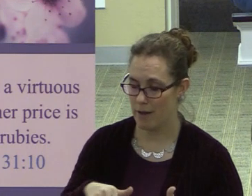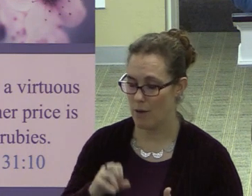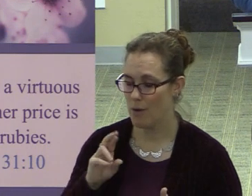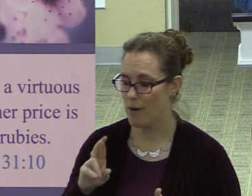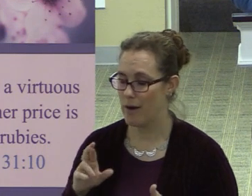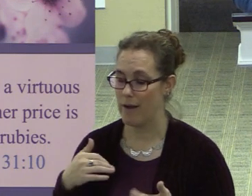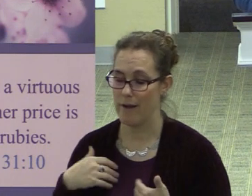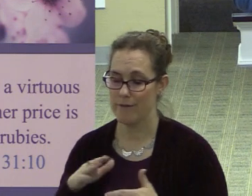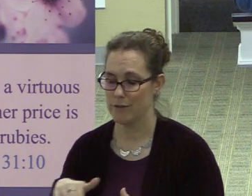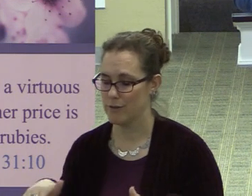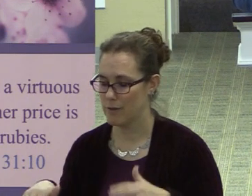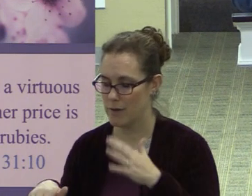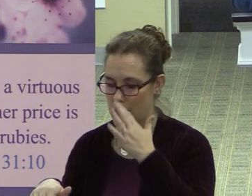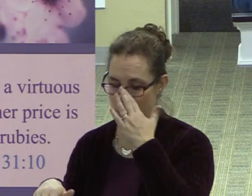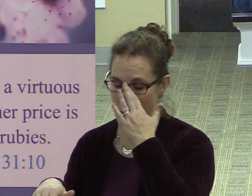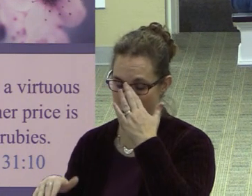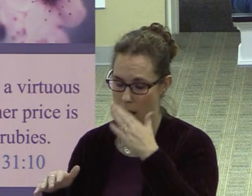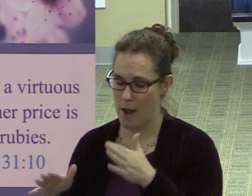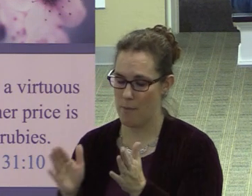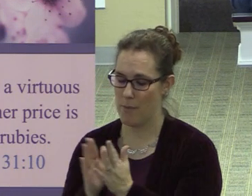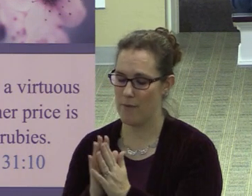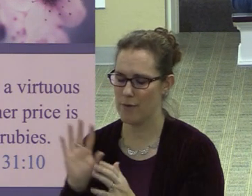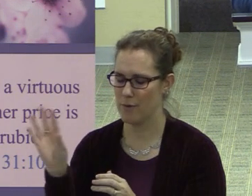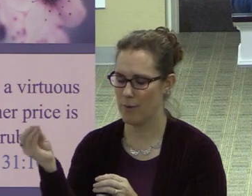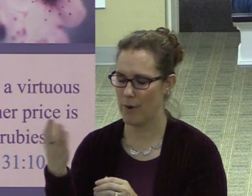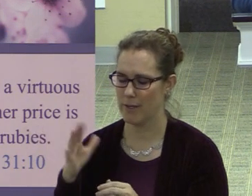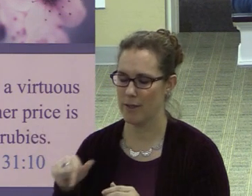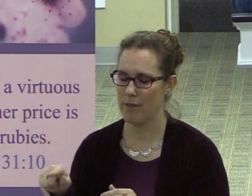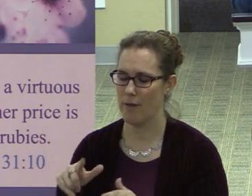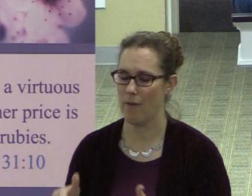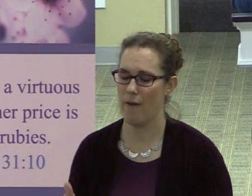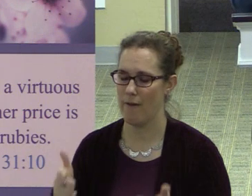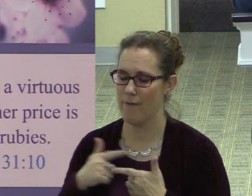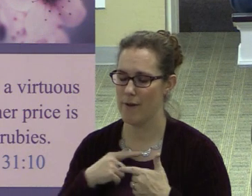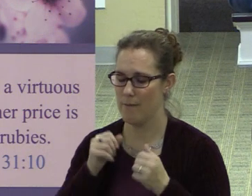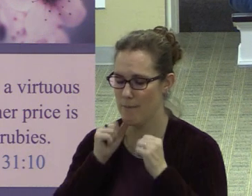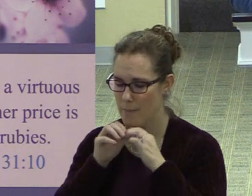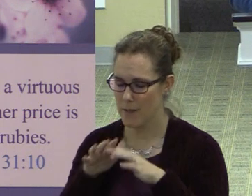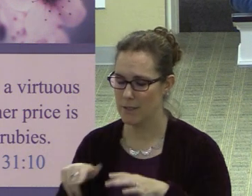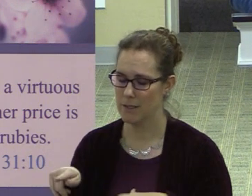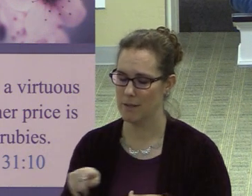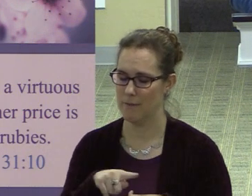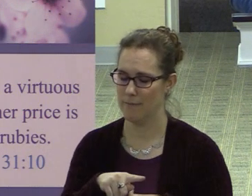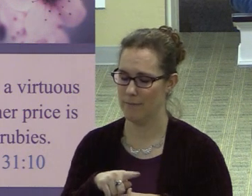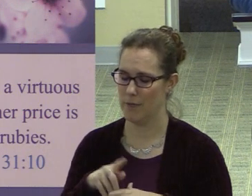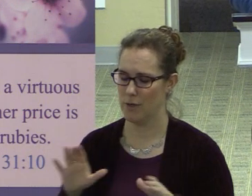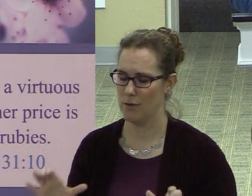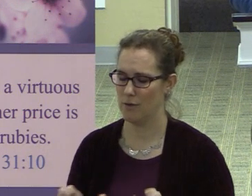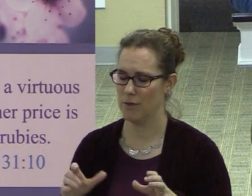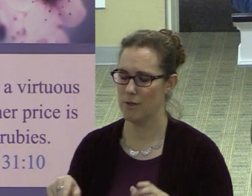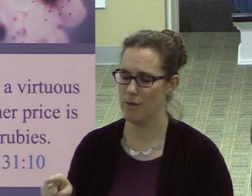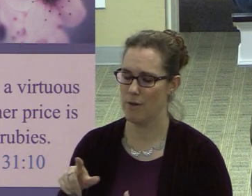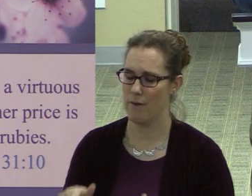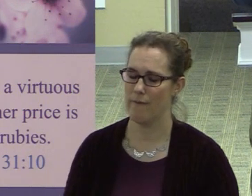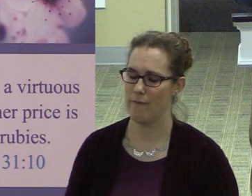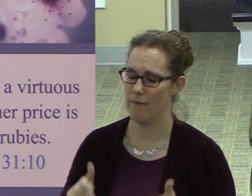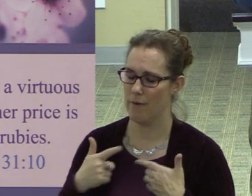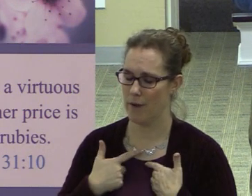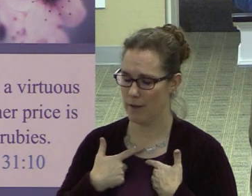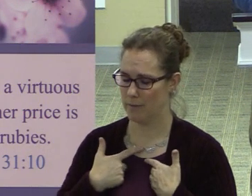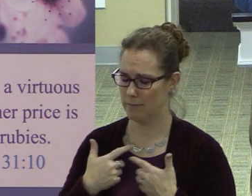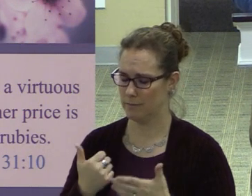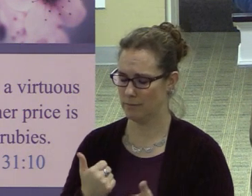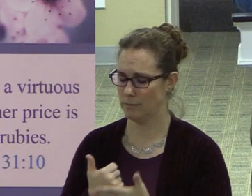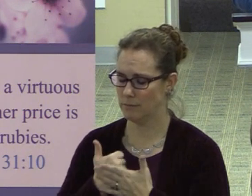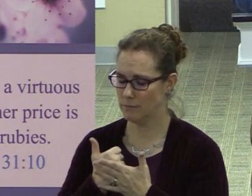have children. Lord, I pray for special grace in their life and your blessing there and your help and your encouragement in their life. And Lord, help us as a